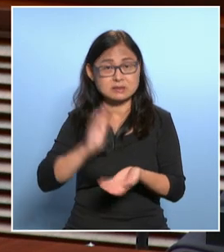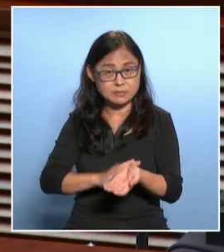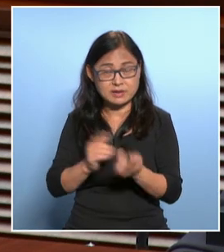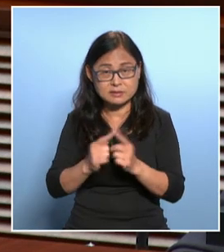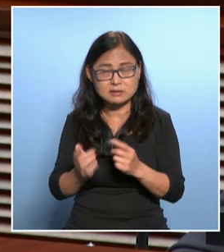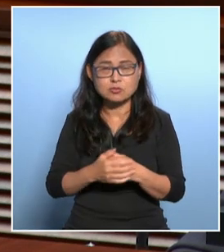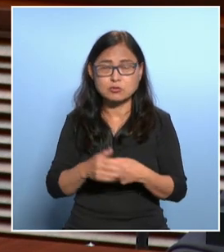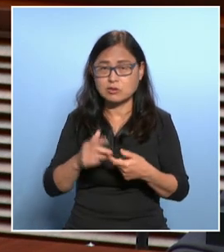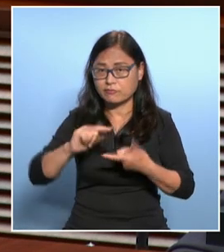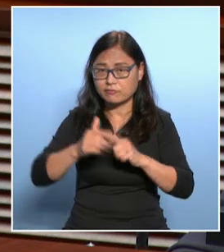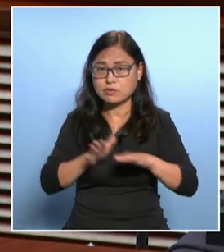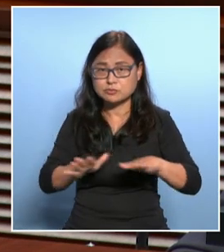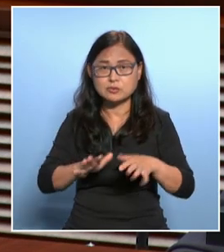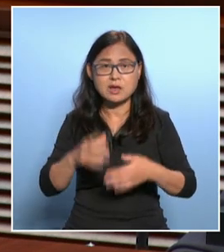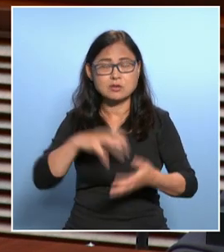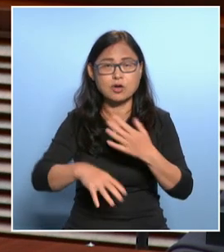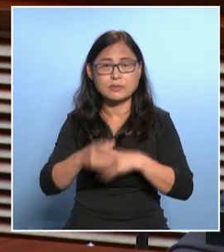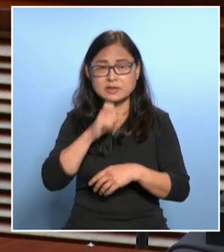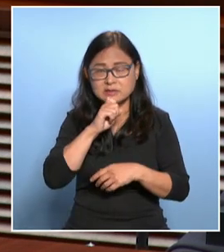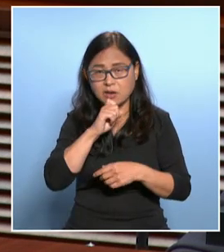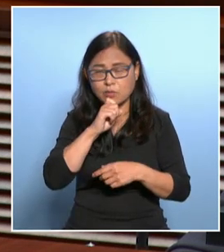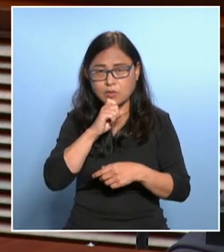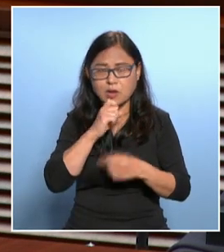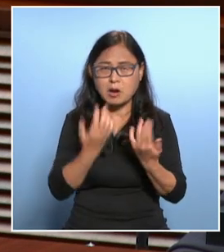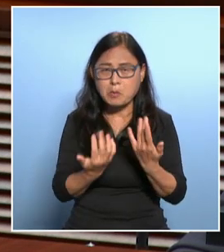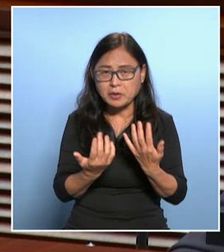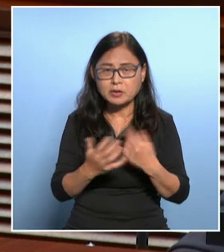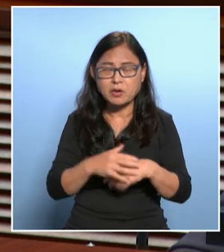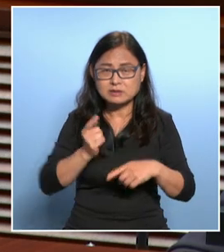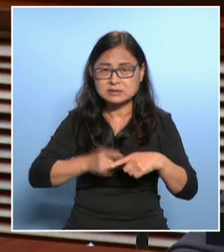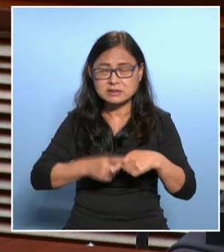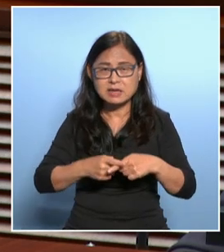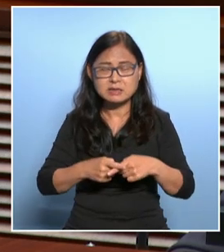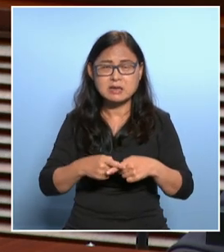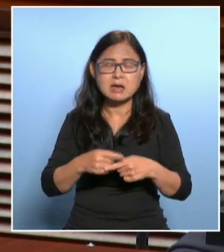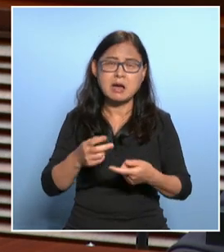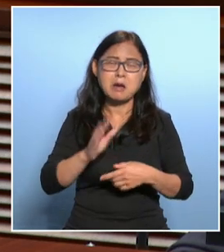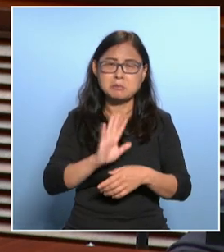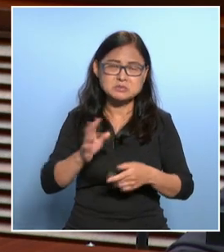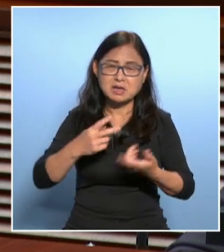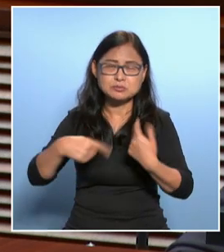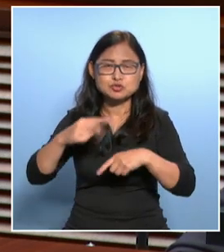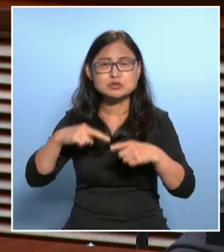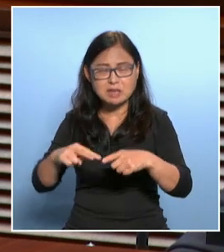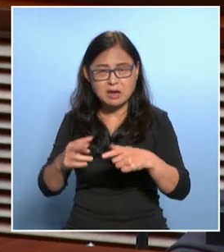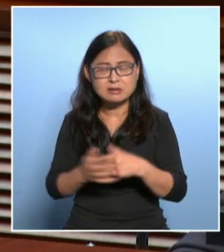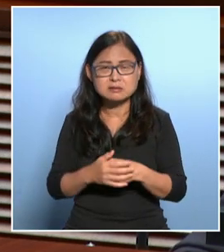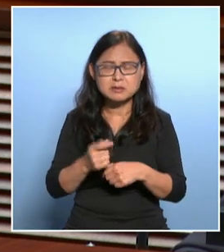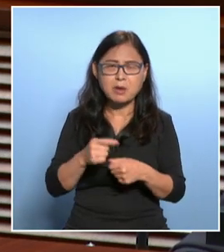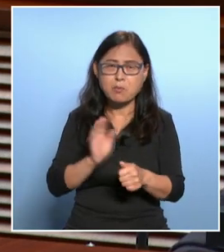You said that there are 900,000 new cases per year. So how many of these